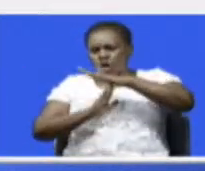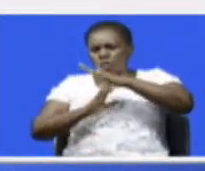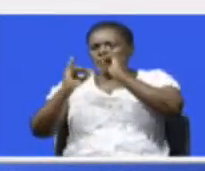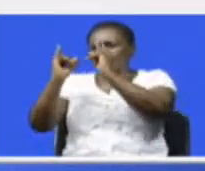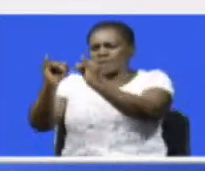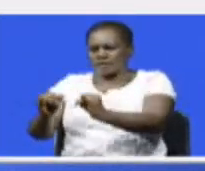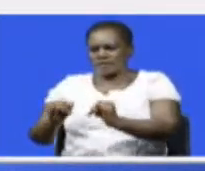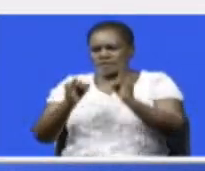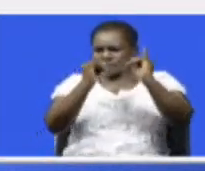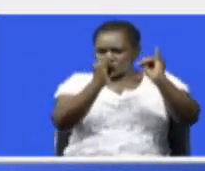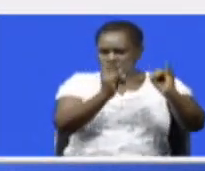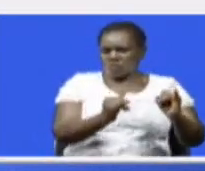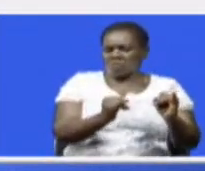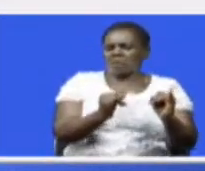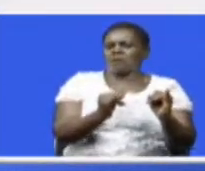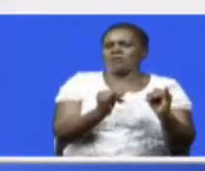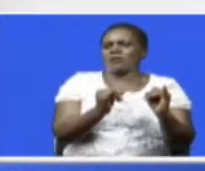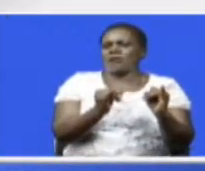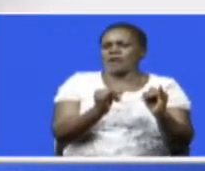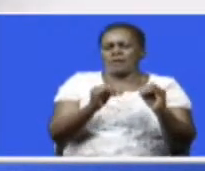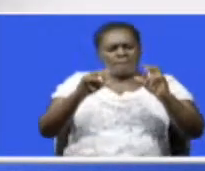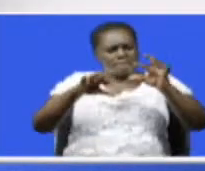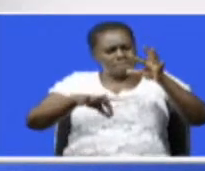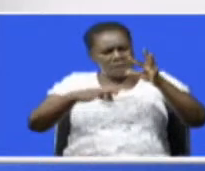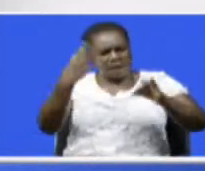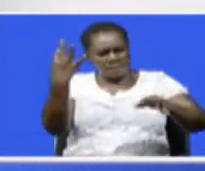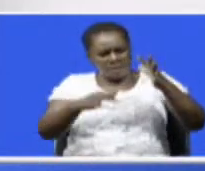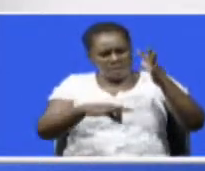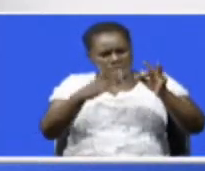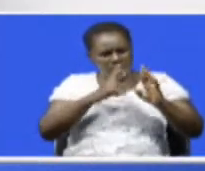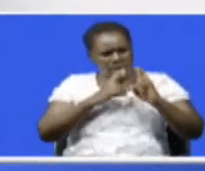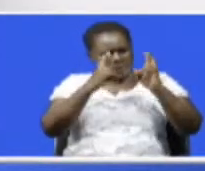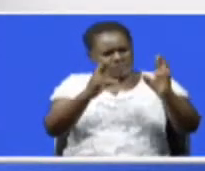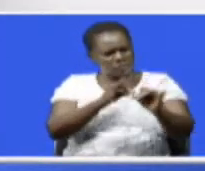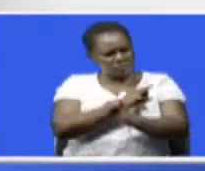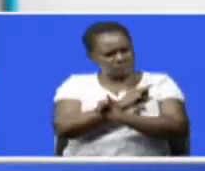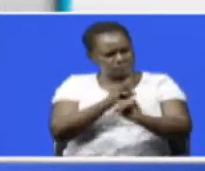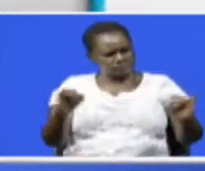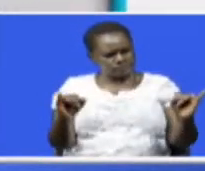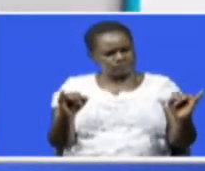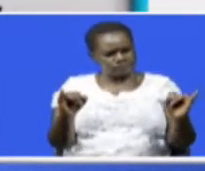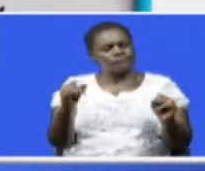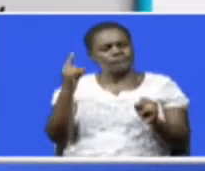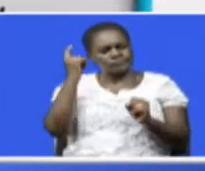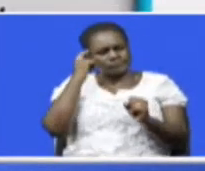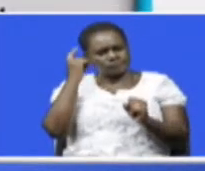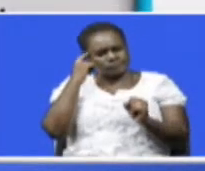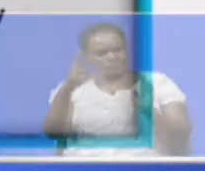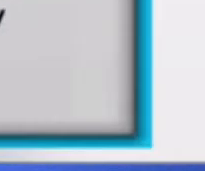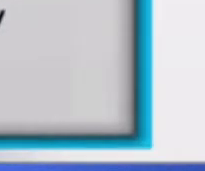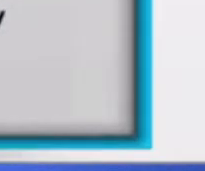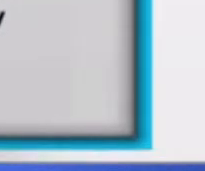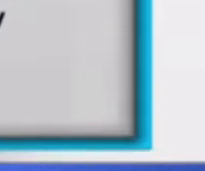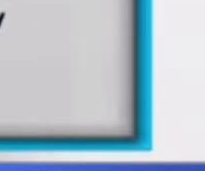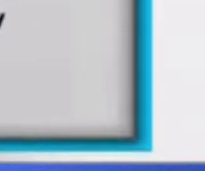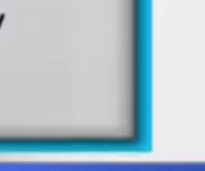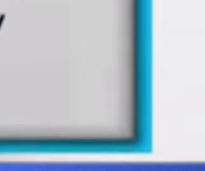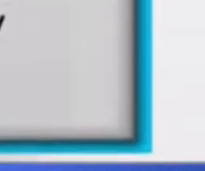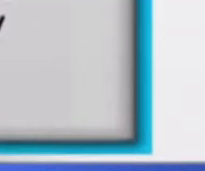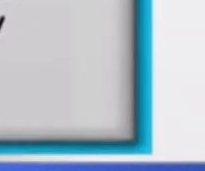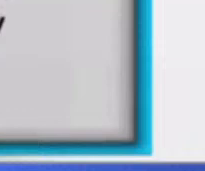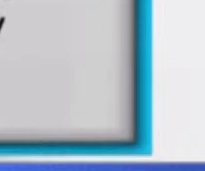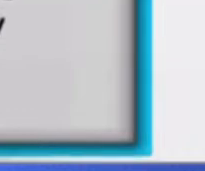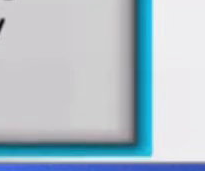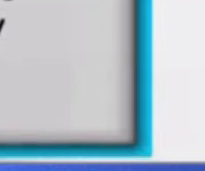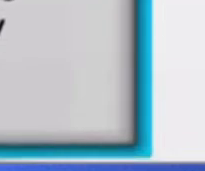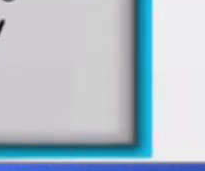KEMSA, and that, having carefully analyzed the report by the team and considering the requirements for a strong and